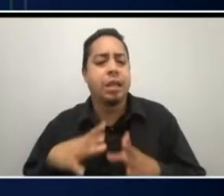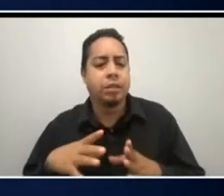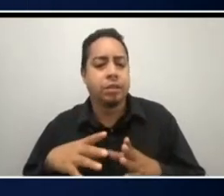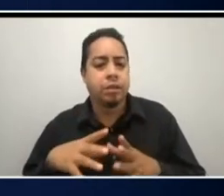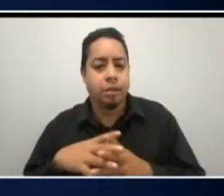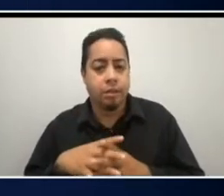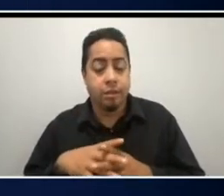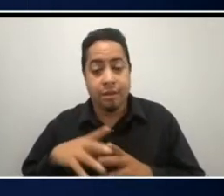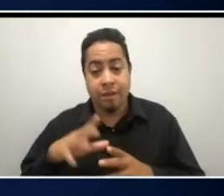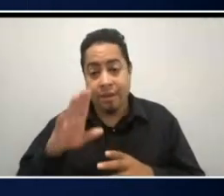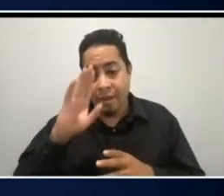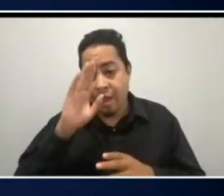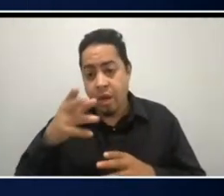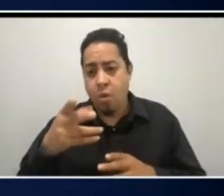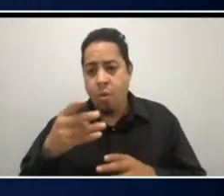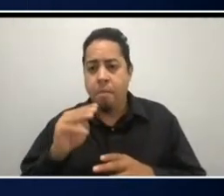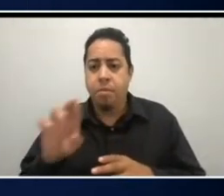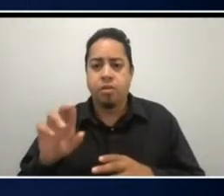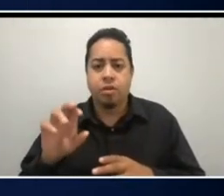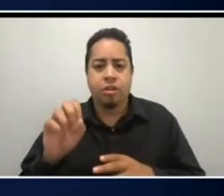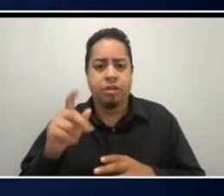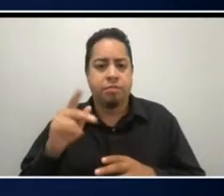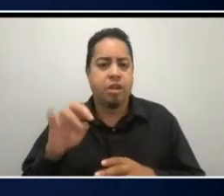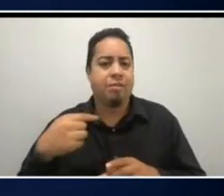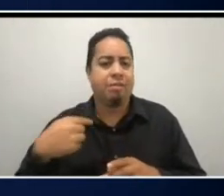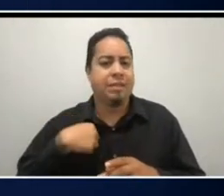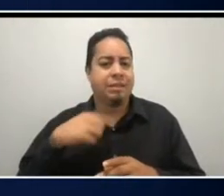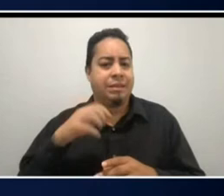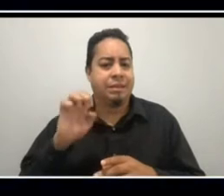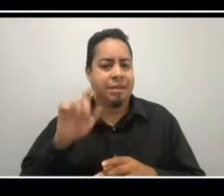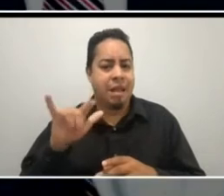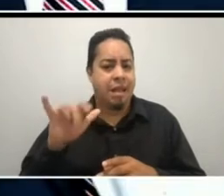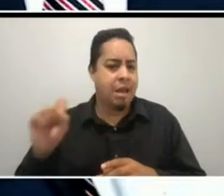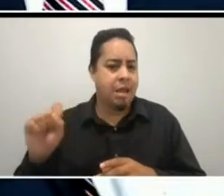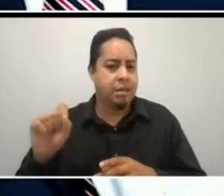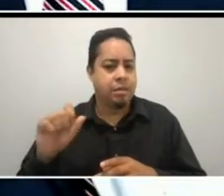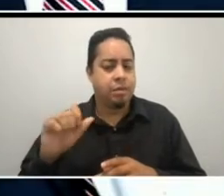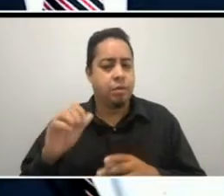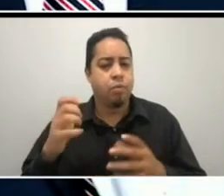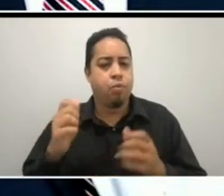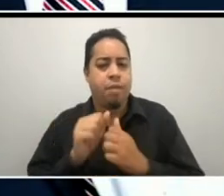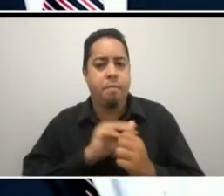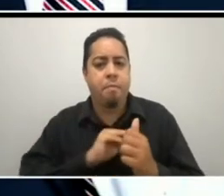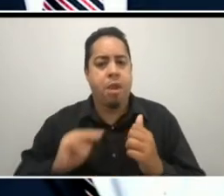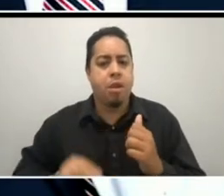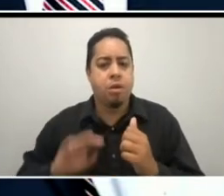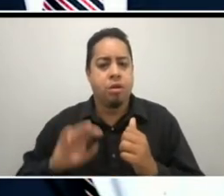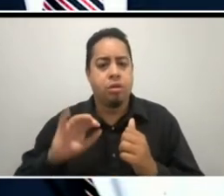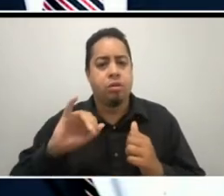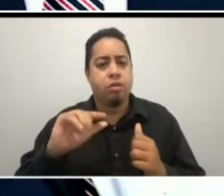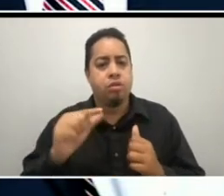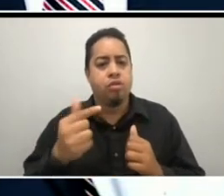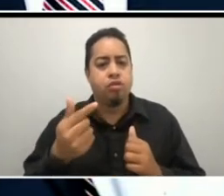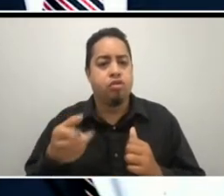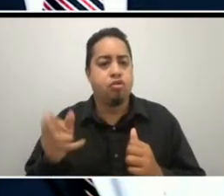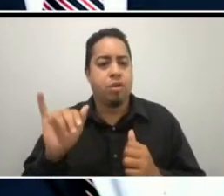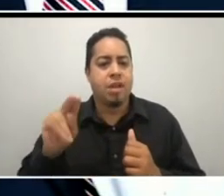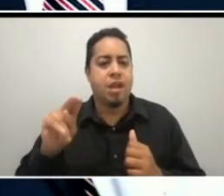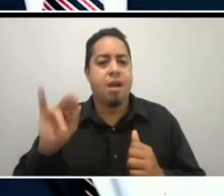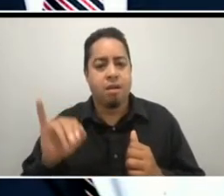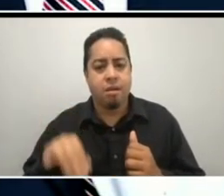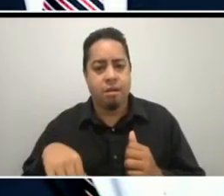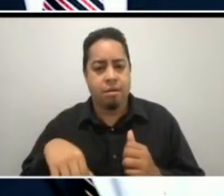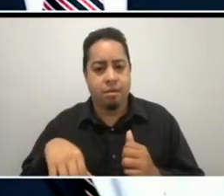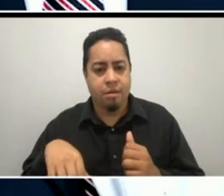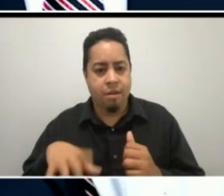Mr. Speaker. This is Jenna Ellis, and I'm here with Mayor Giuliani. Hey, Brian, it's Rudy. I really have